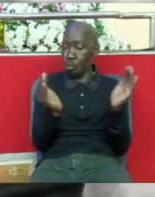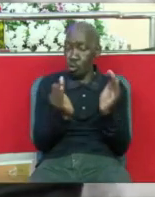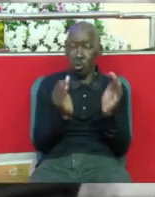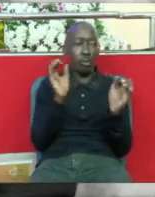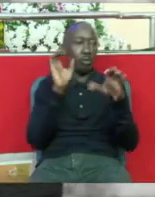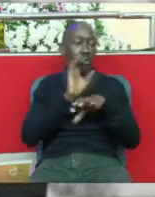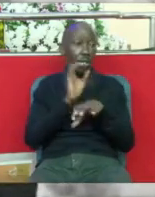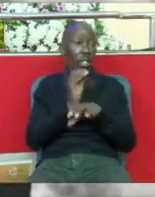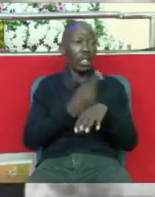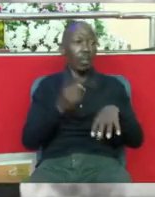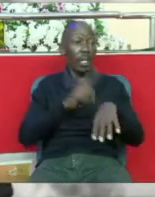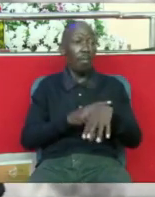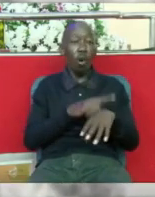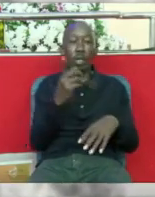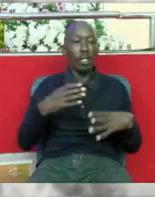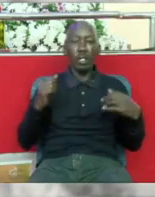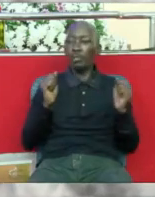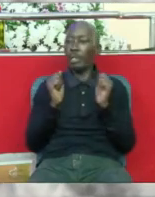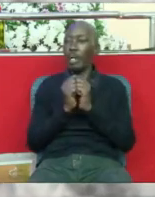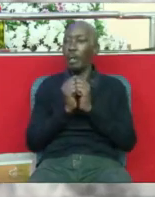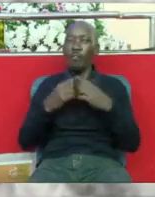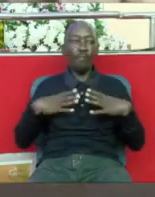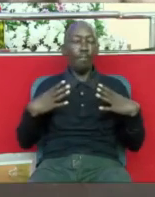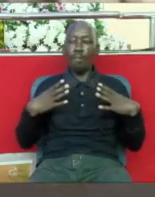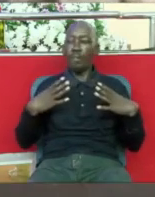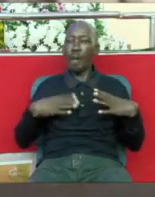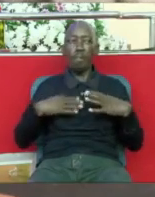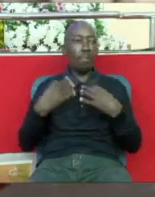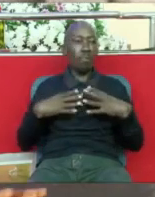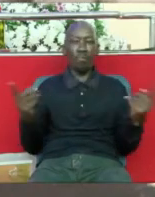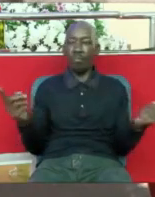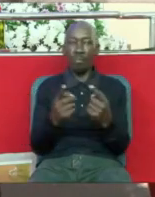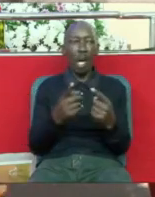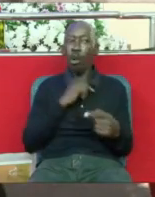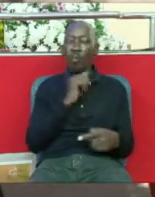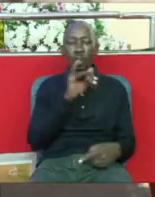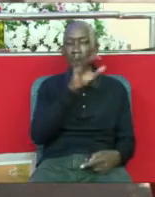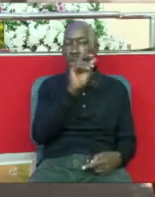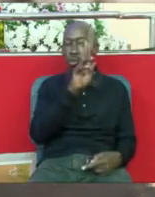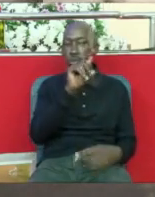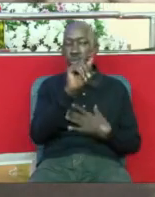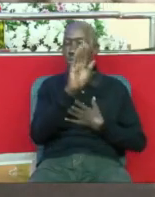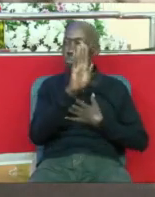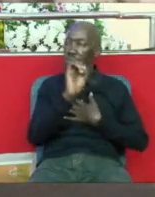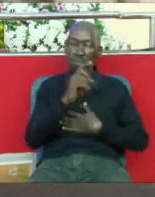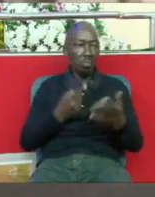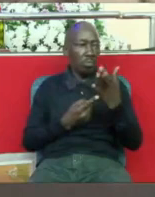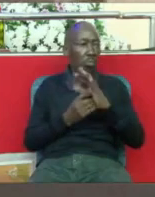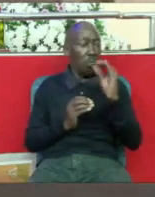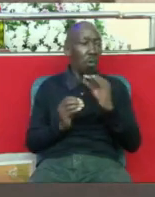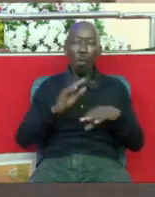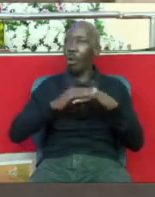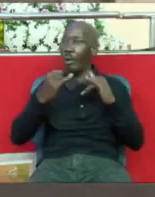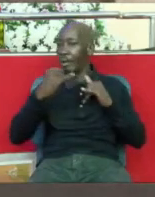sana. Sometimes we only 10 families. Wakati mwingine ni familia 10 pekee. We don't have a YouTube channel. Huwa hatuna YouTube channel. We are not even online.